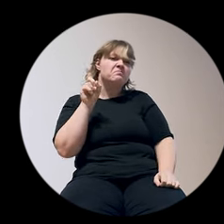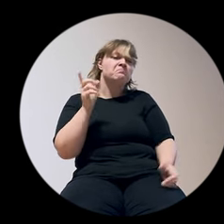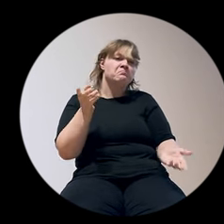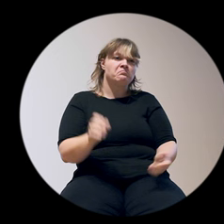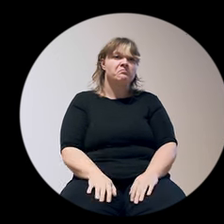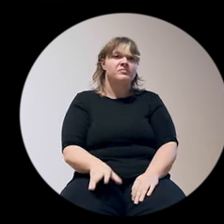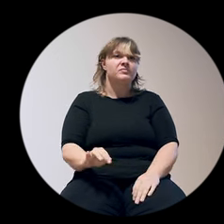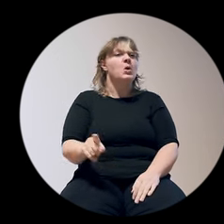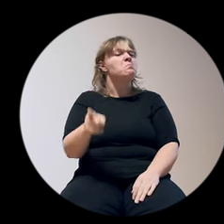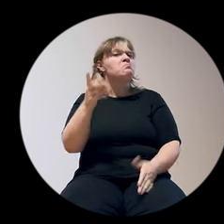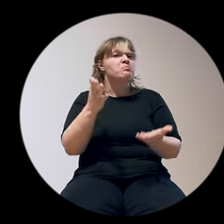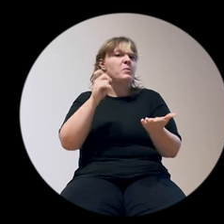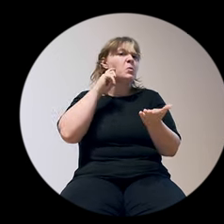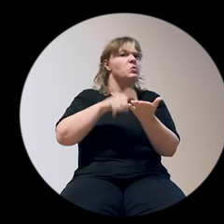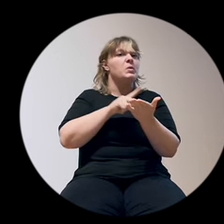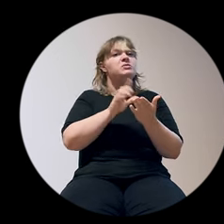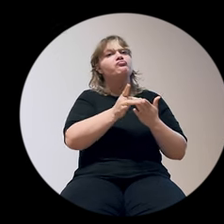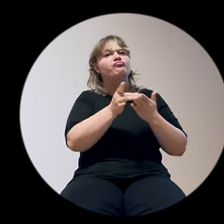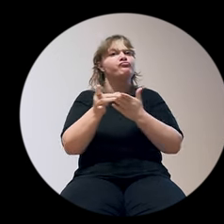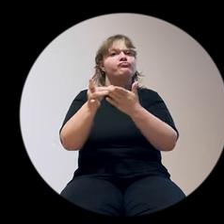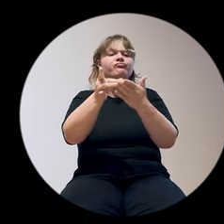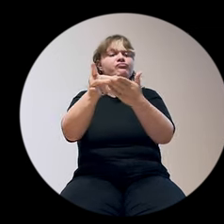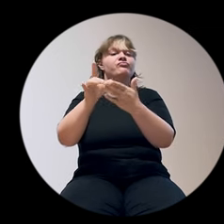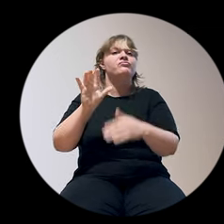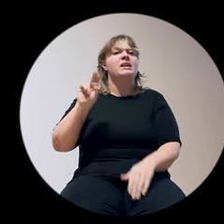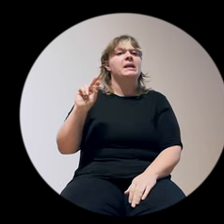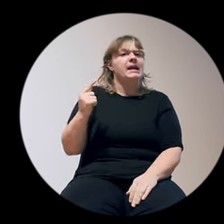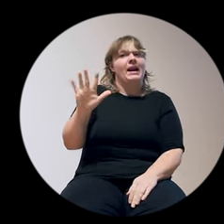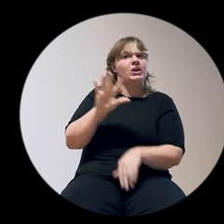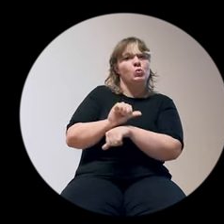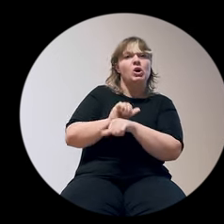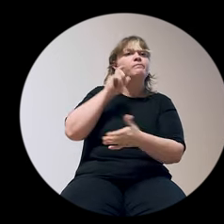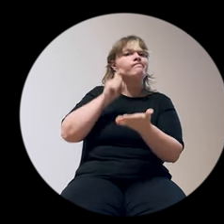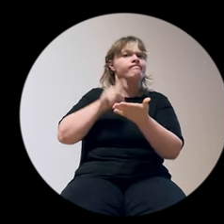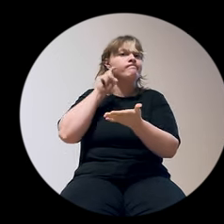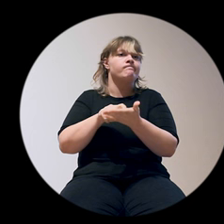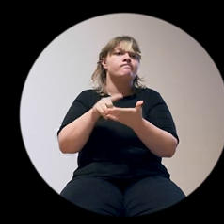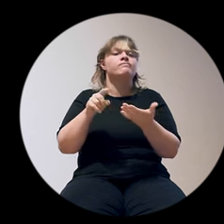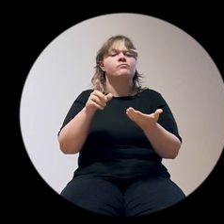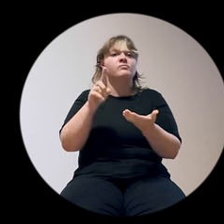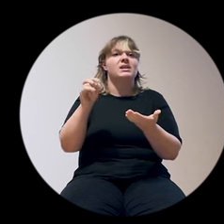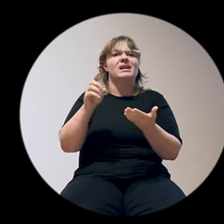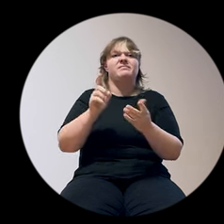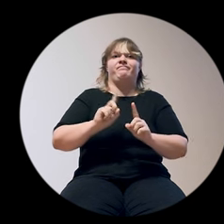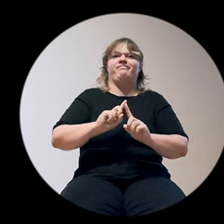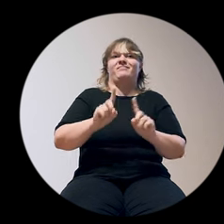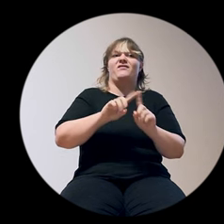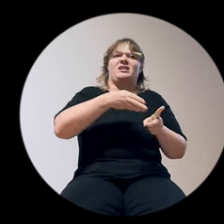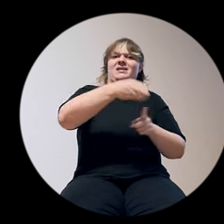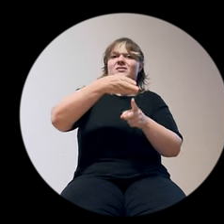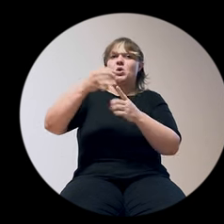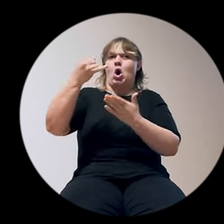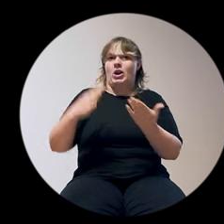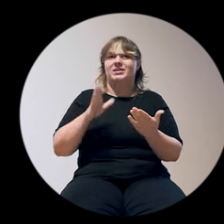So I think you'll see these threads moving through Galanin's work, because as an interdisciplinary artist,